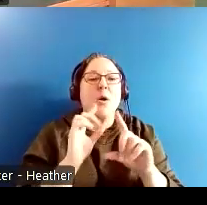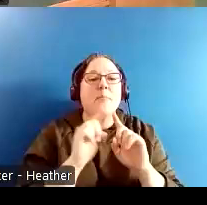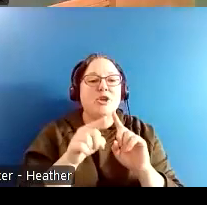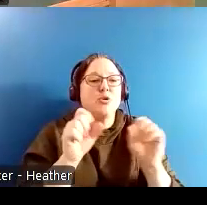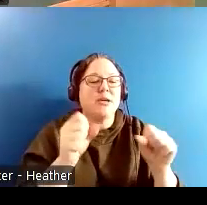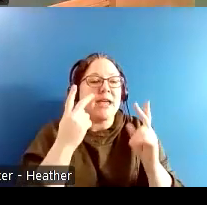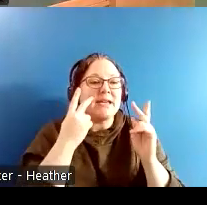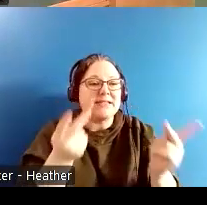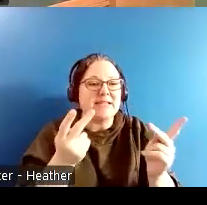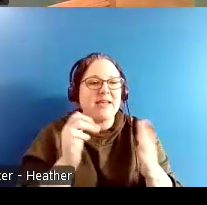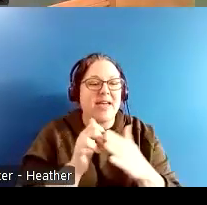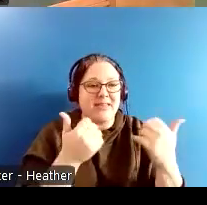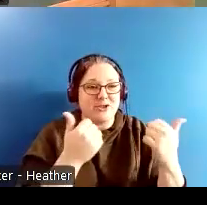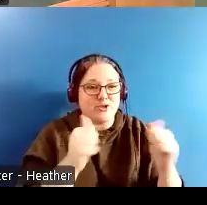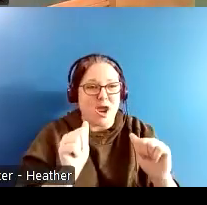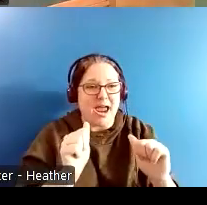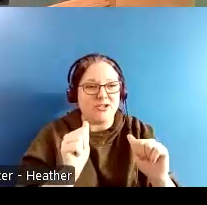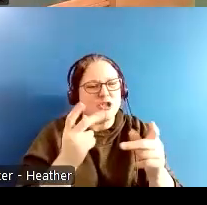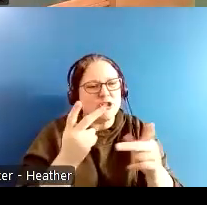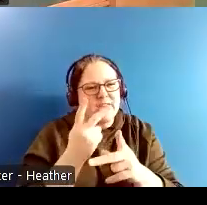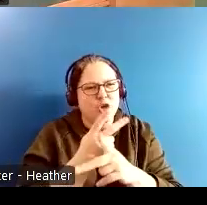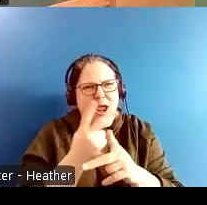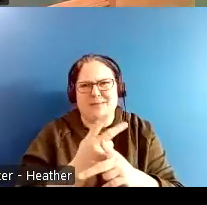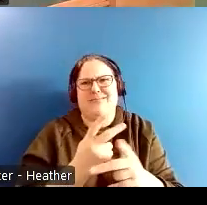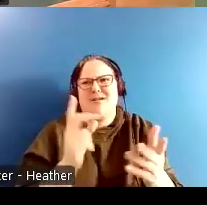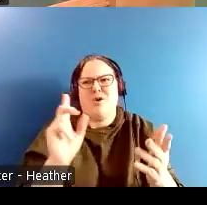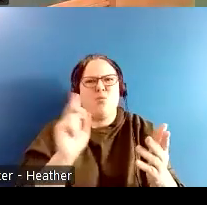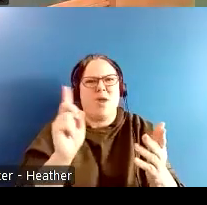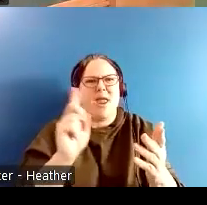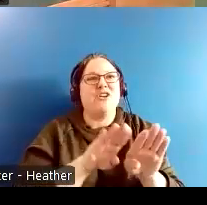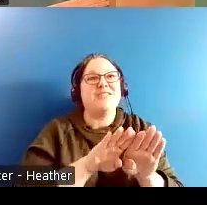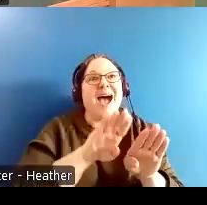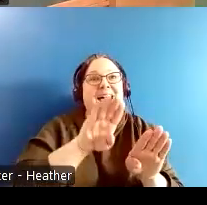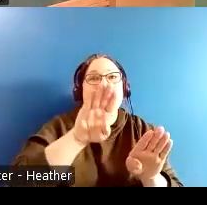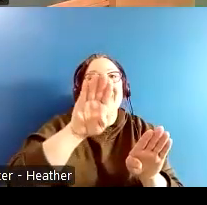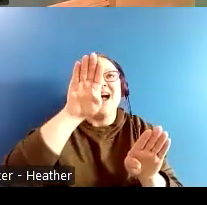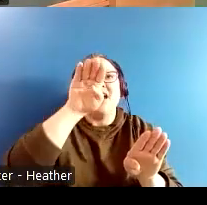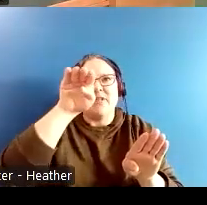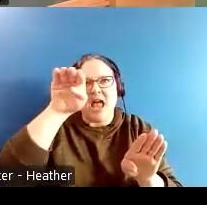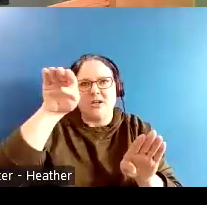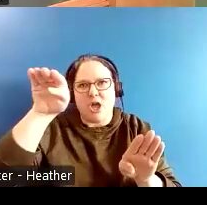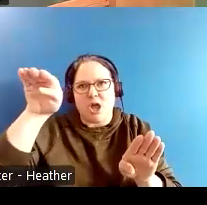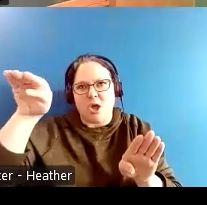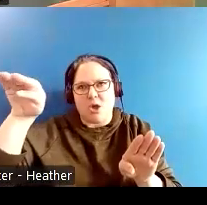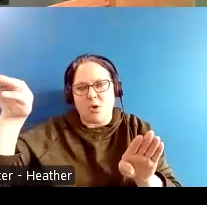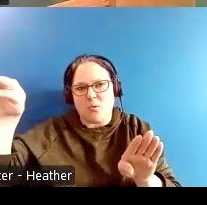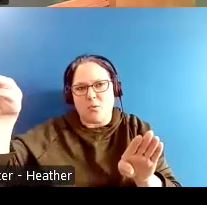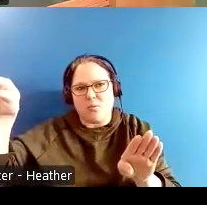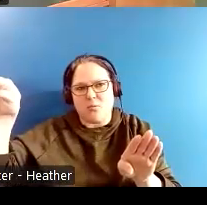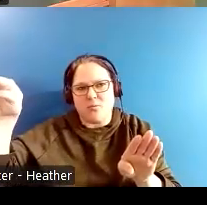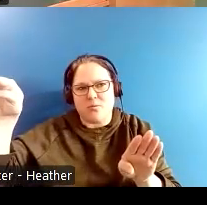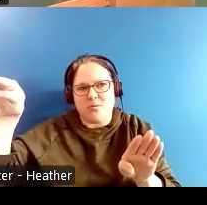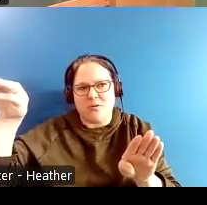they try to like figure out where is the plateau? Where is it going to be? Where are the plateau, meaning over here, plateau